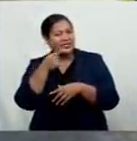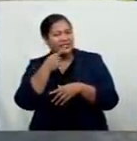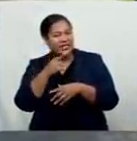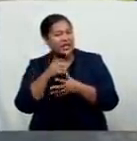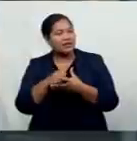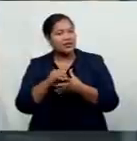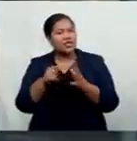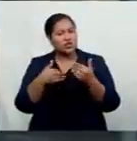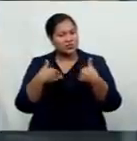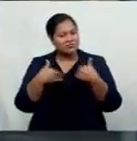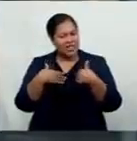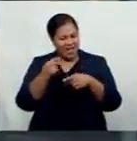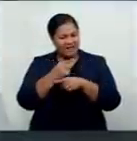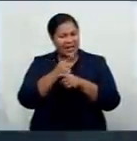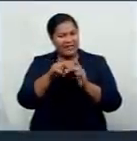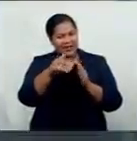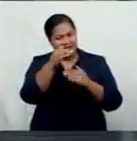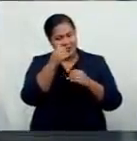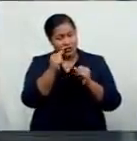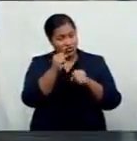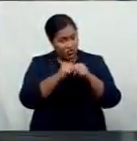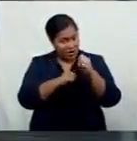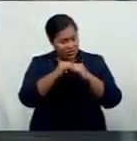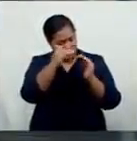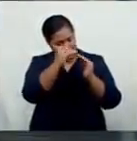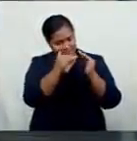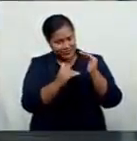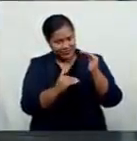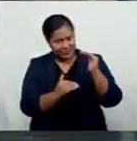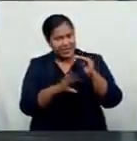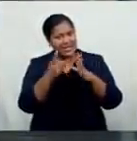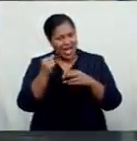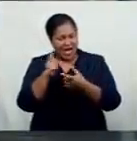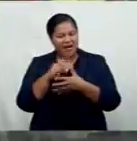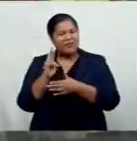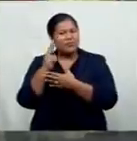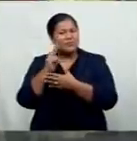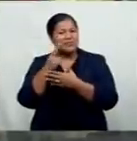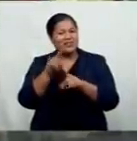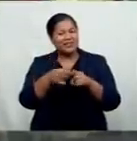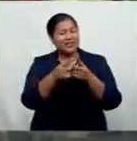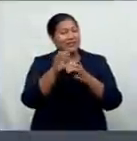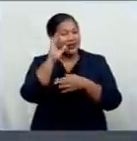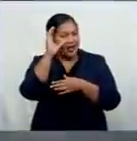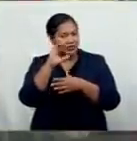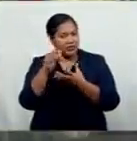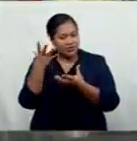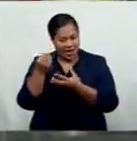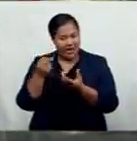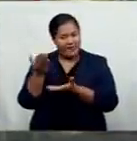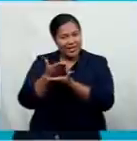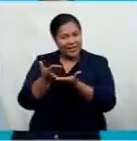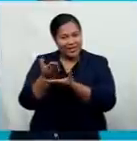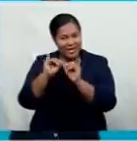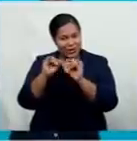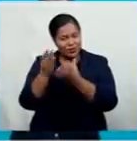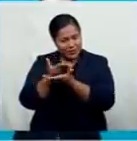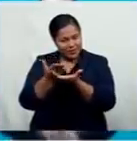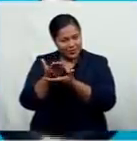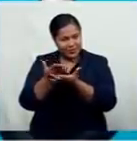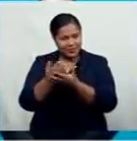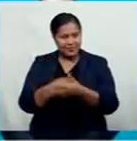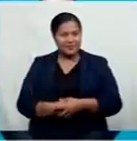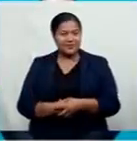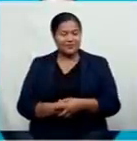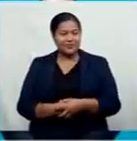has a governance structure and a council which has representatives from different countries to deal with issues. And